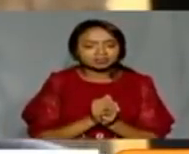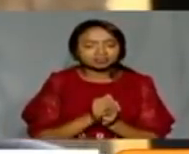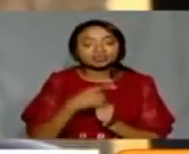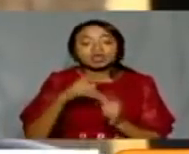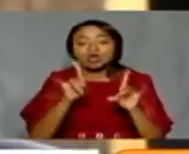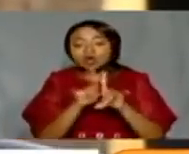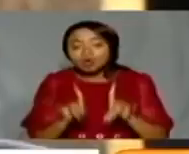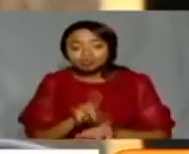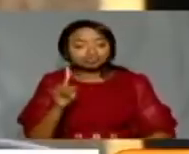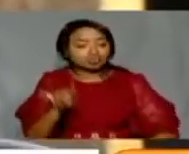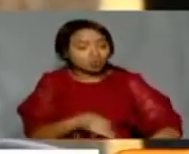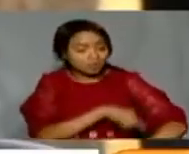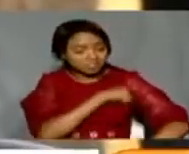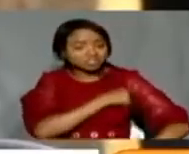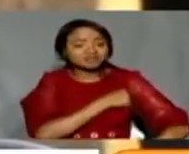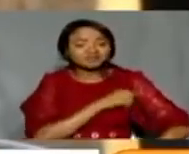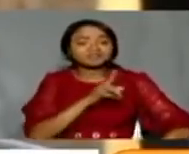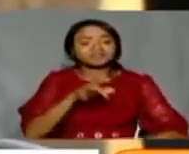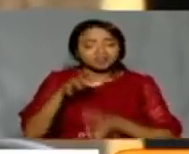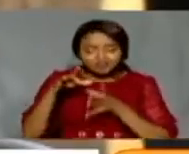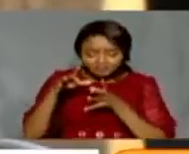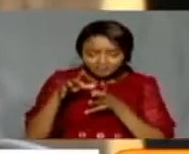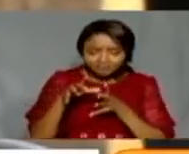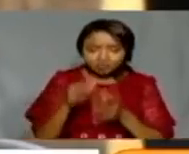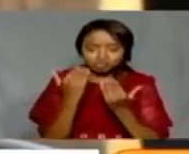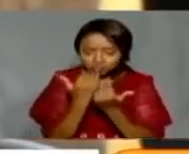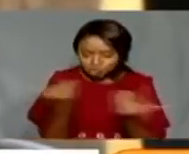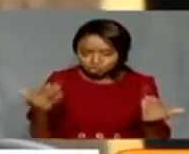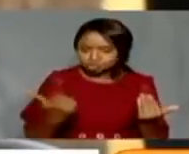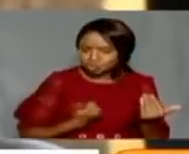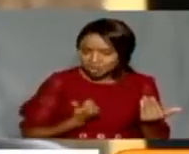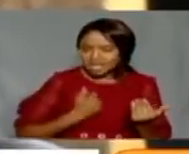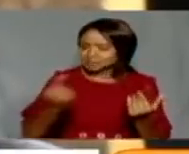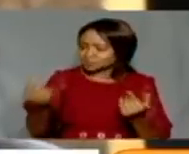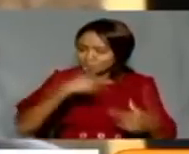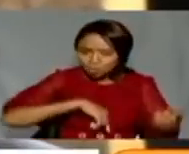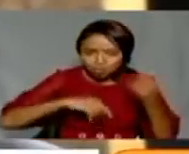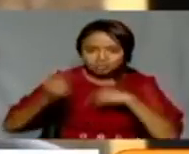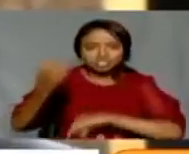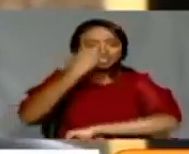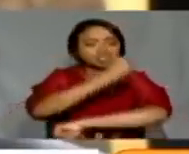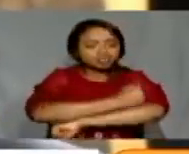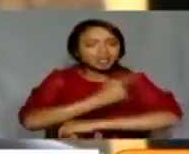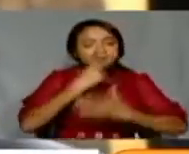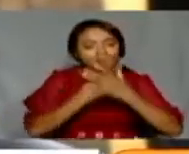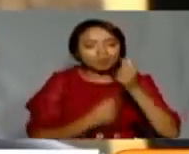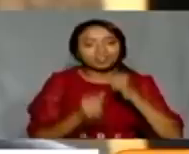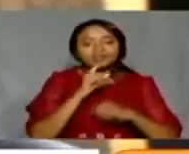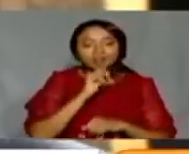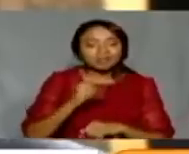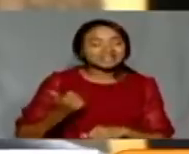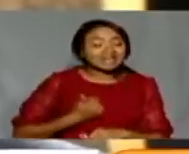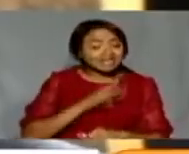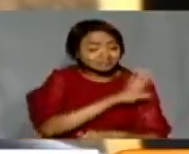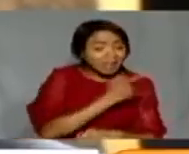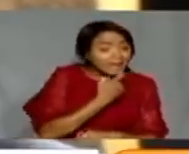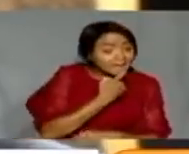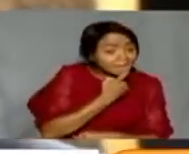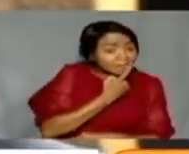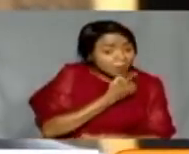Machifu walilazimisha kuleta watoto school wasichana na wavulana. Boi